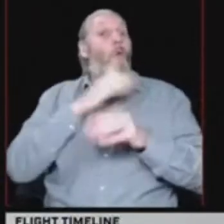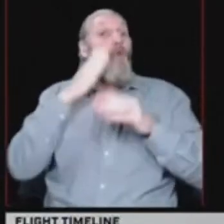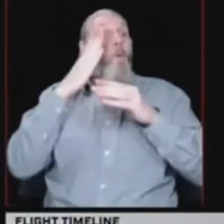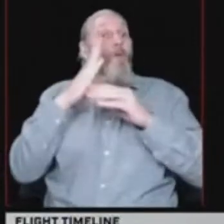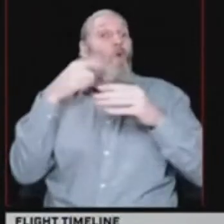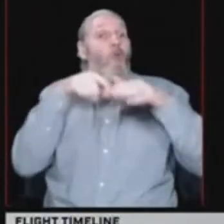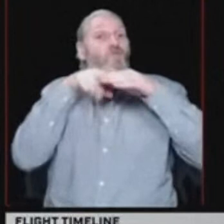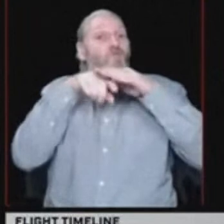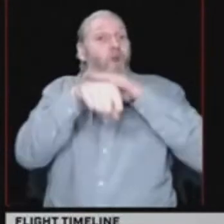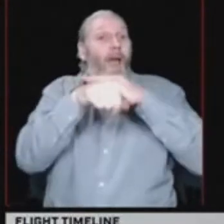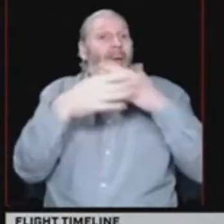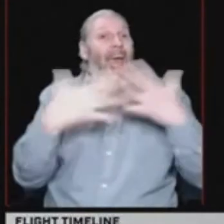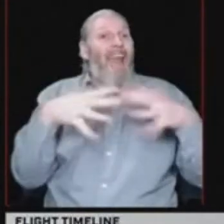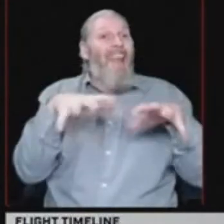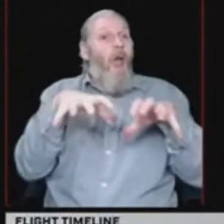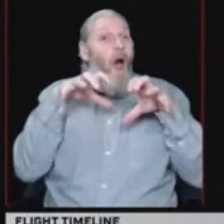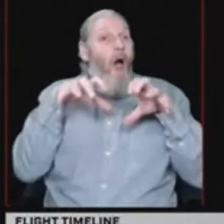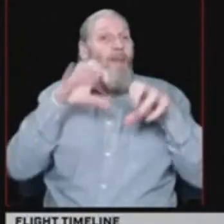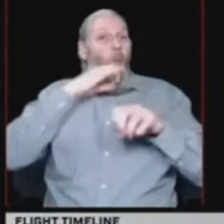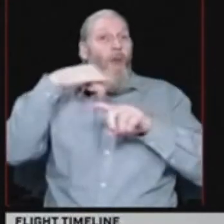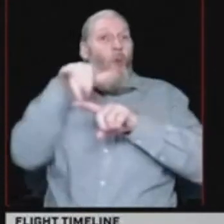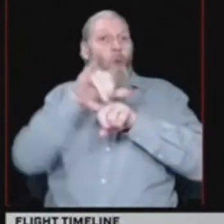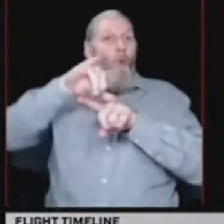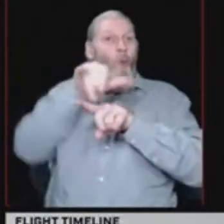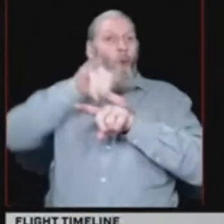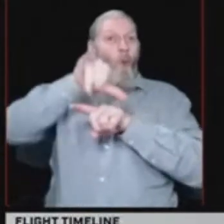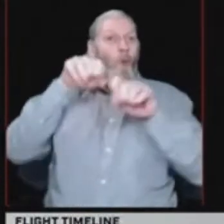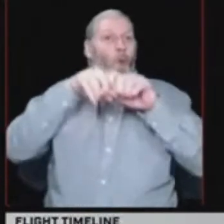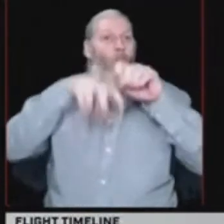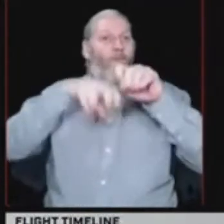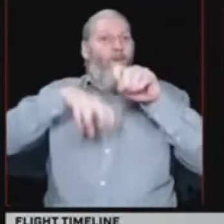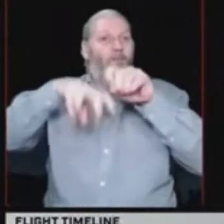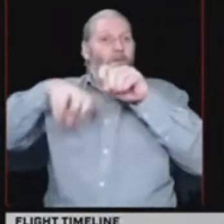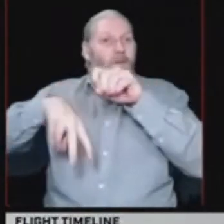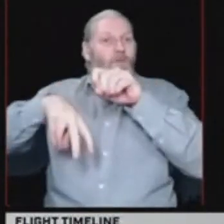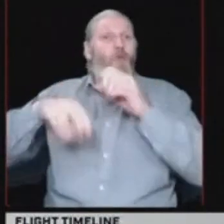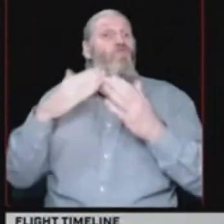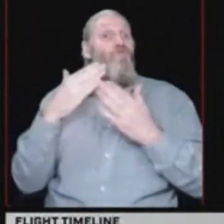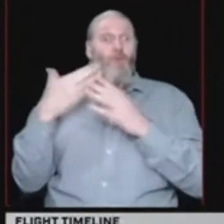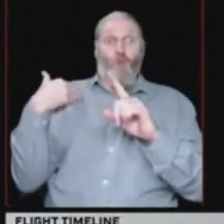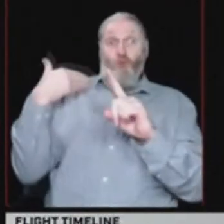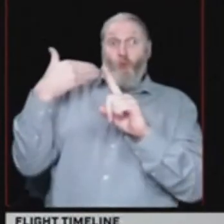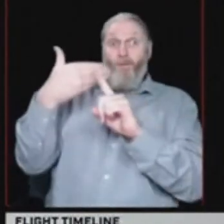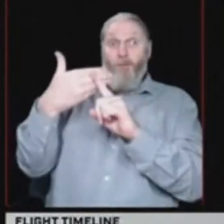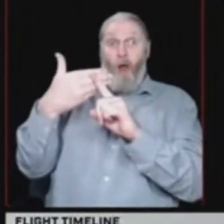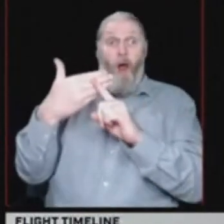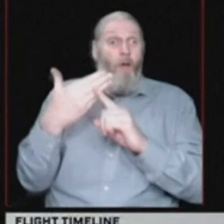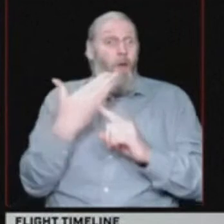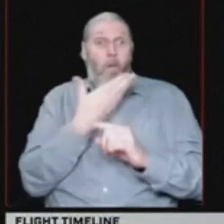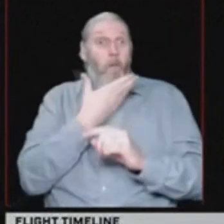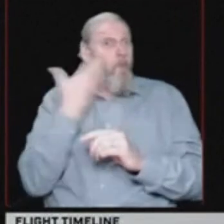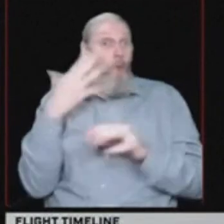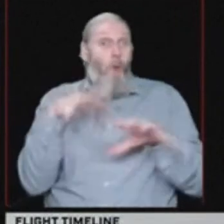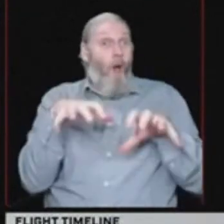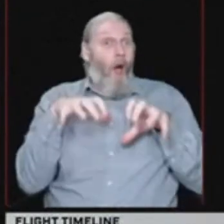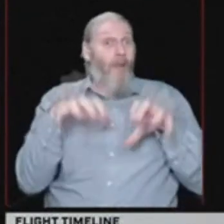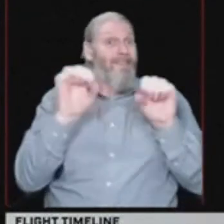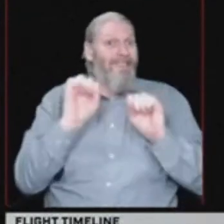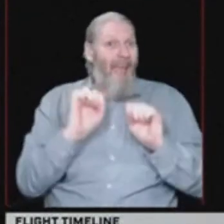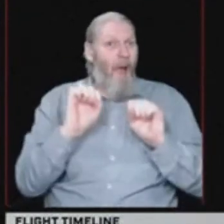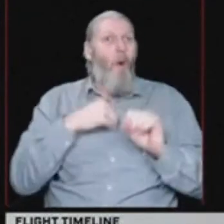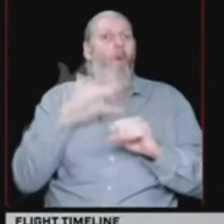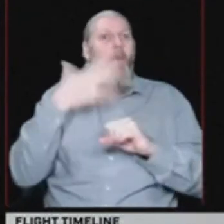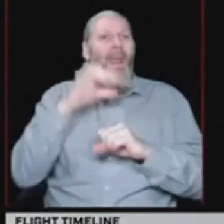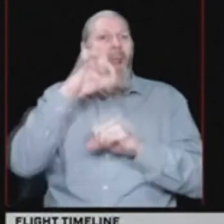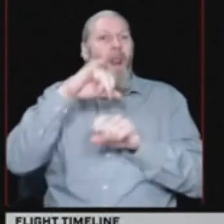We detected no icing during the captive carry up to this point, but we did that little execution anyway, and